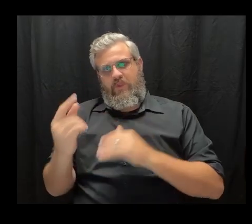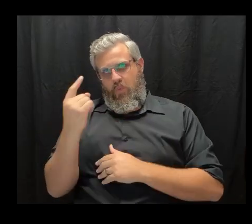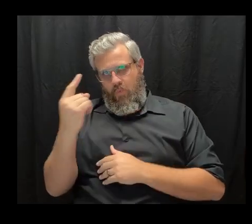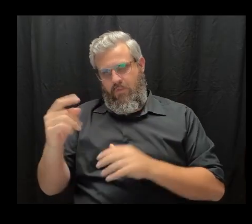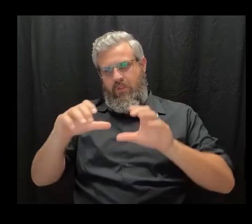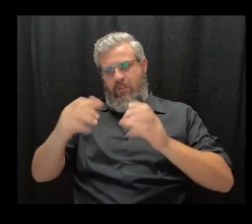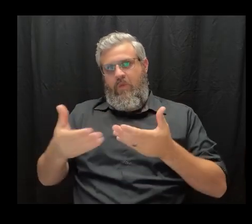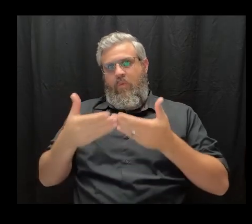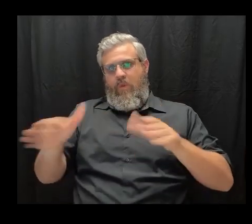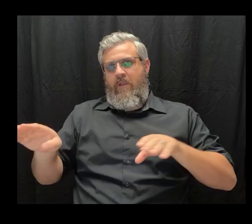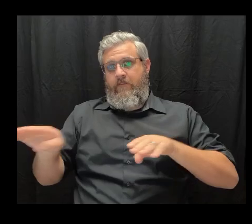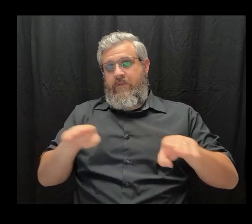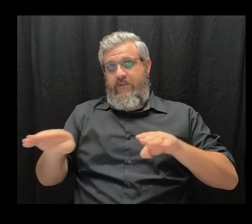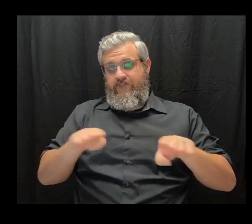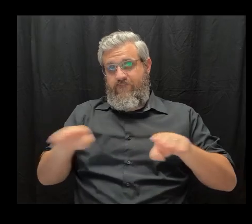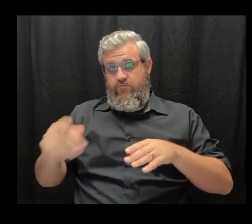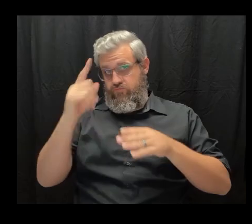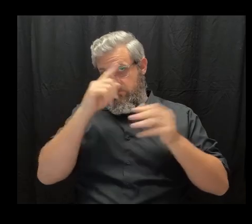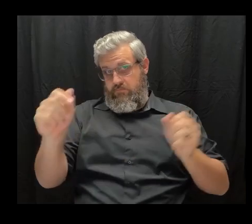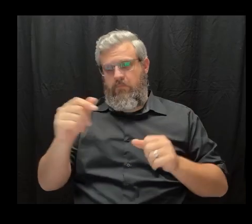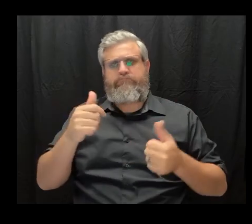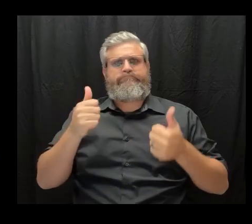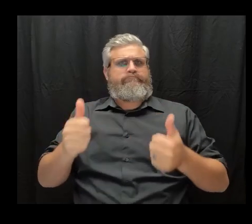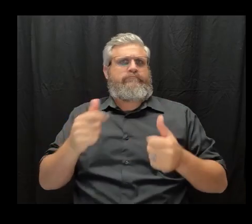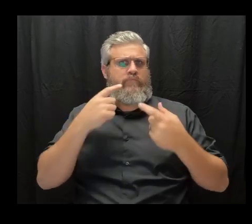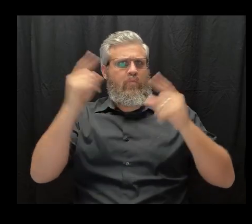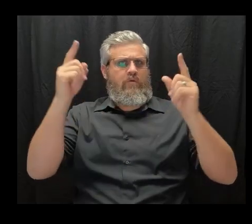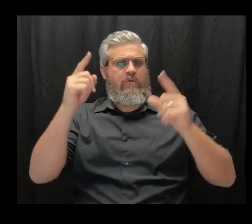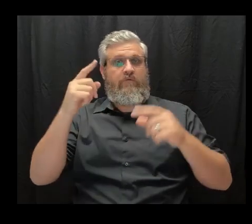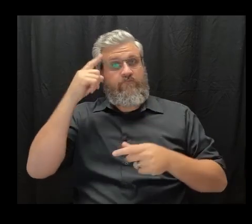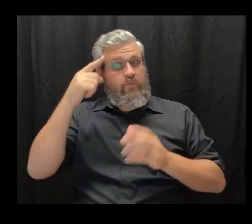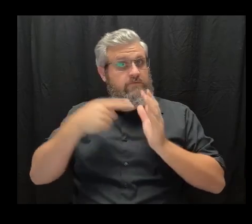management strategies, such as brief verbal reminders.